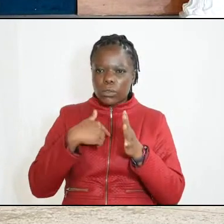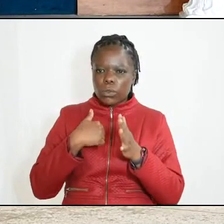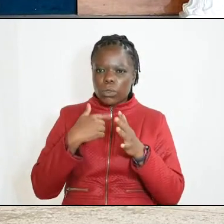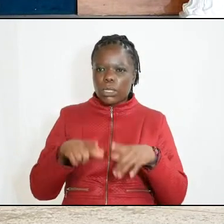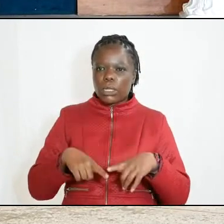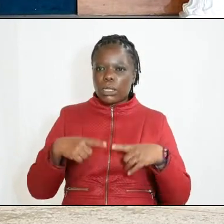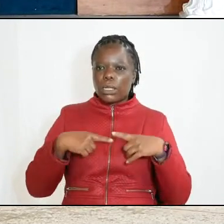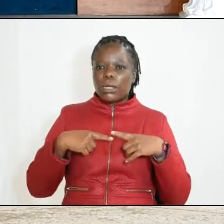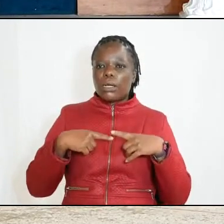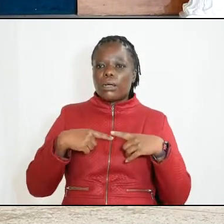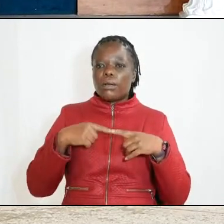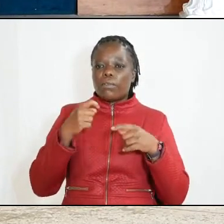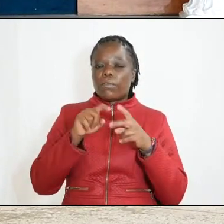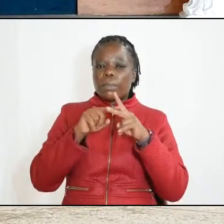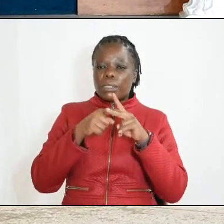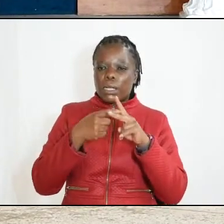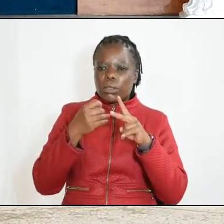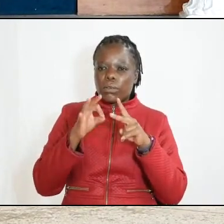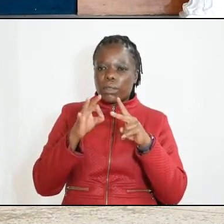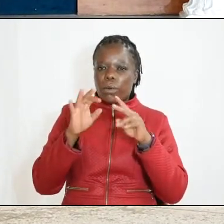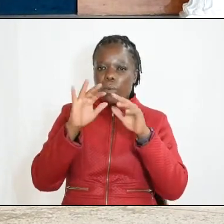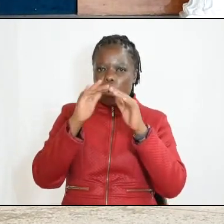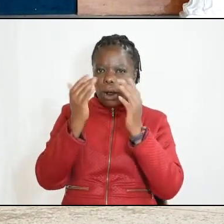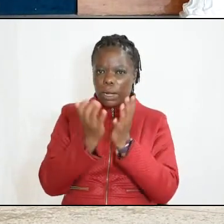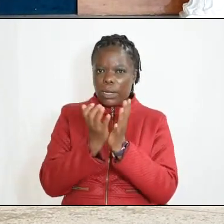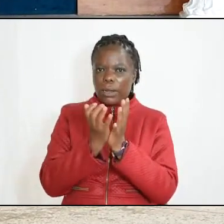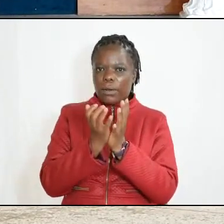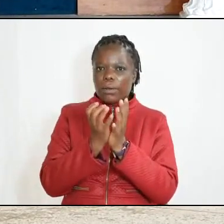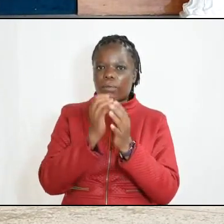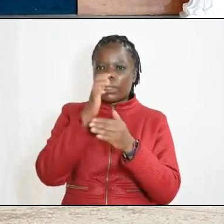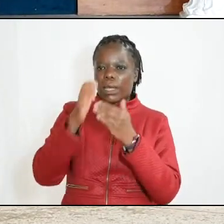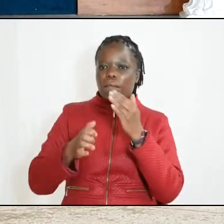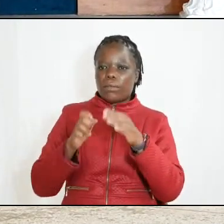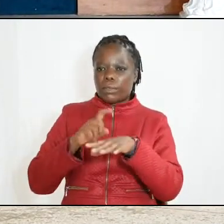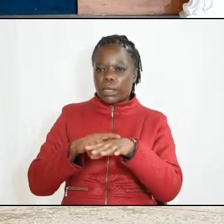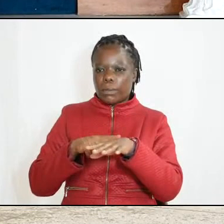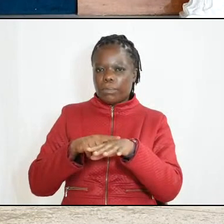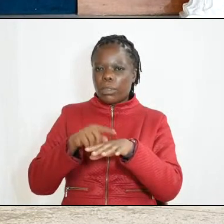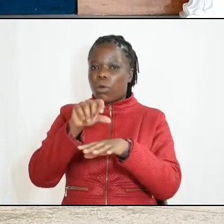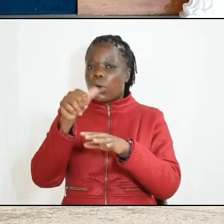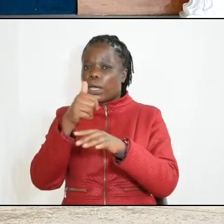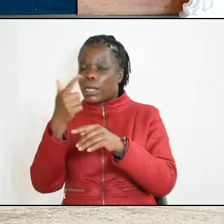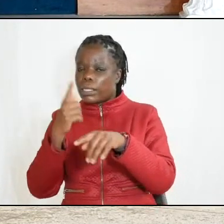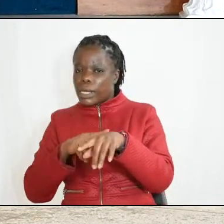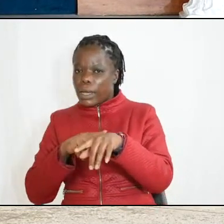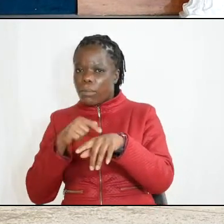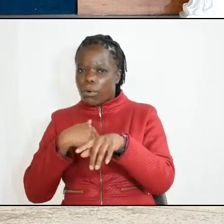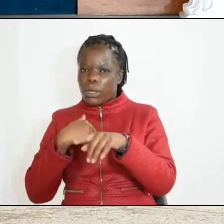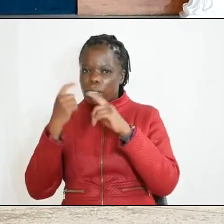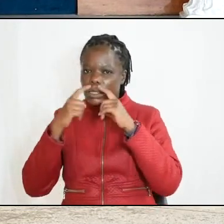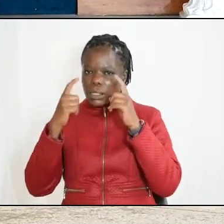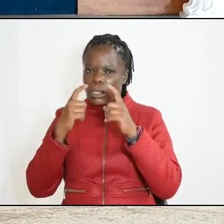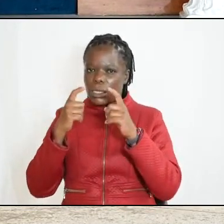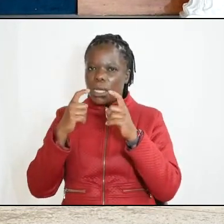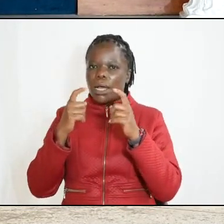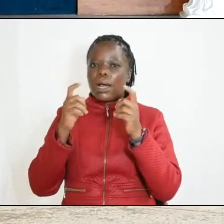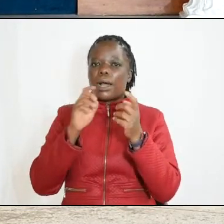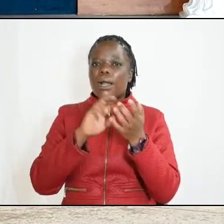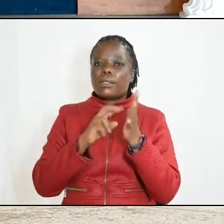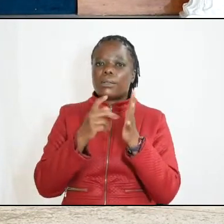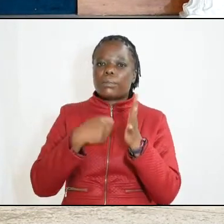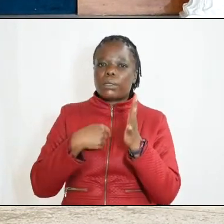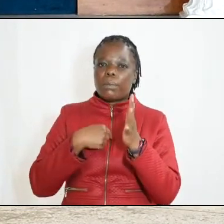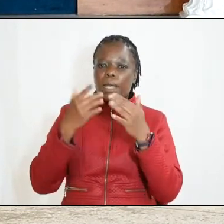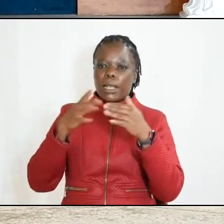lived from the beginning of the world to the end of time. Whenever we sin, Christ is wounded afresh. He lifts